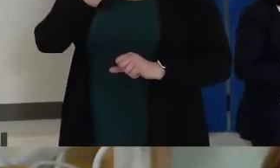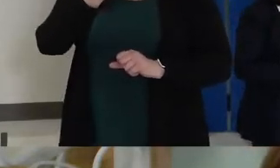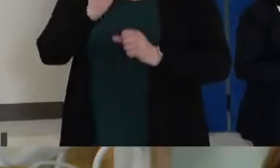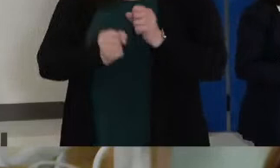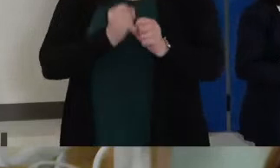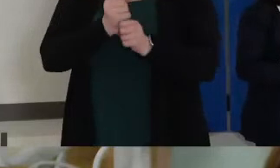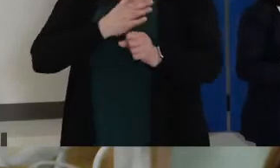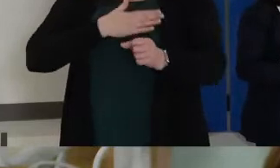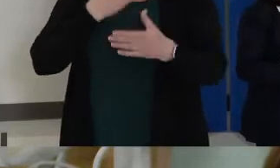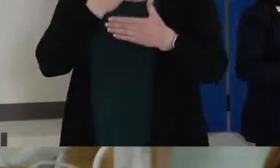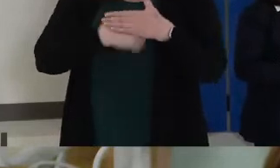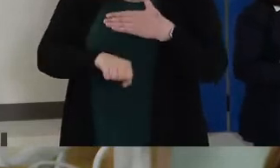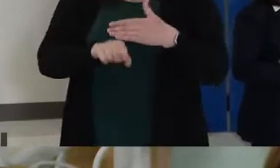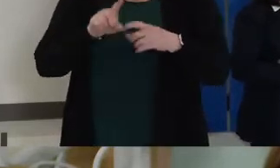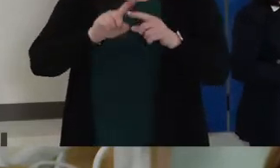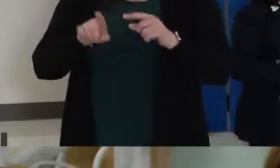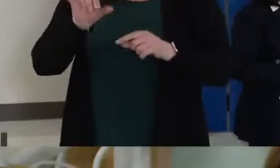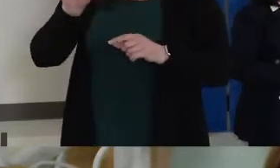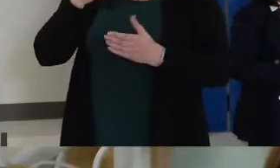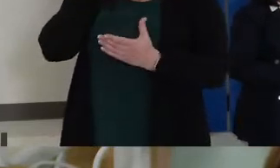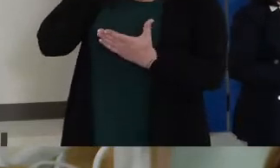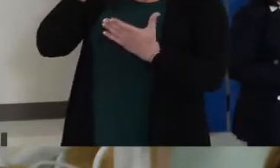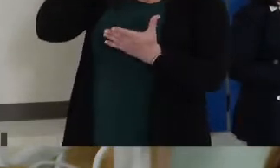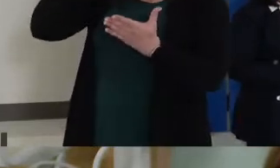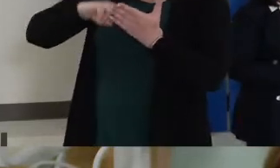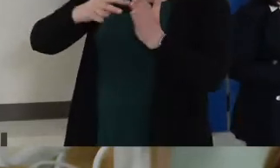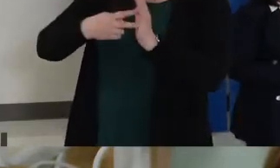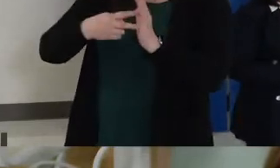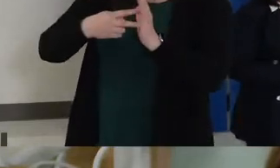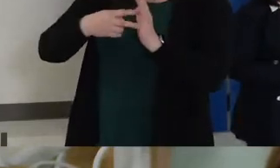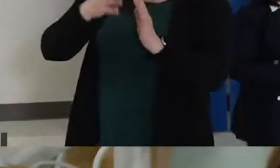good intention and a bipartisan piece of legislation,